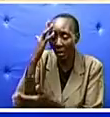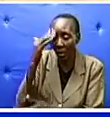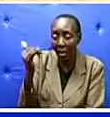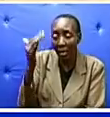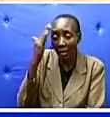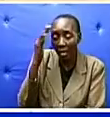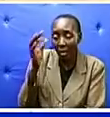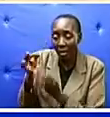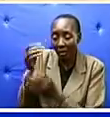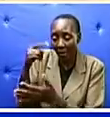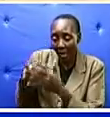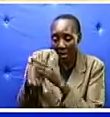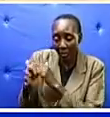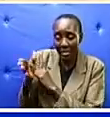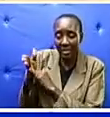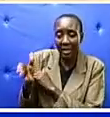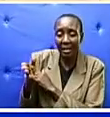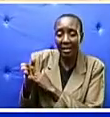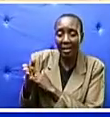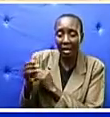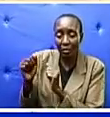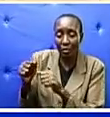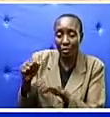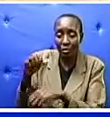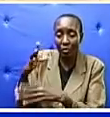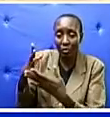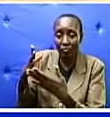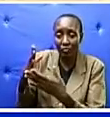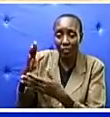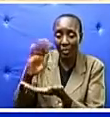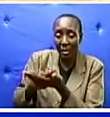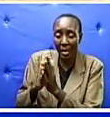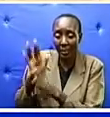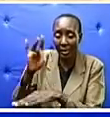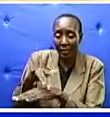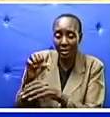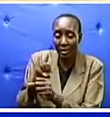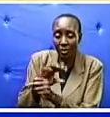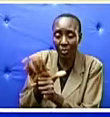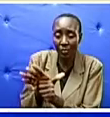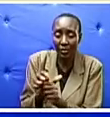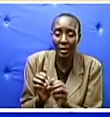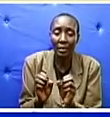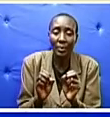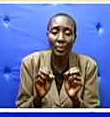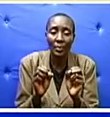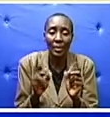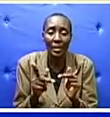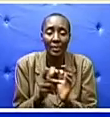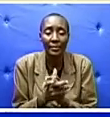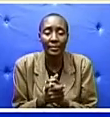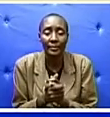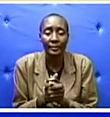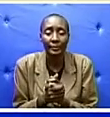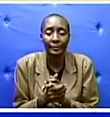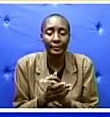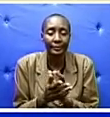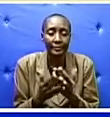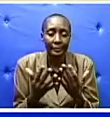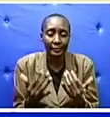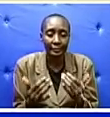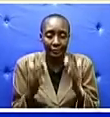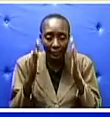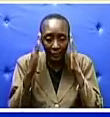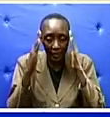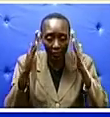I come to the facility, I can get the COVID-19. Yeah. Mm-hmm. Okay. And just looking at young people